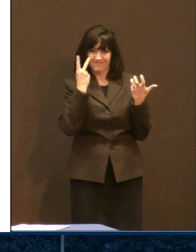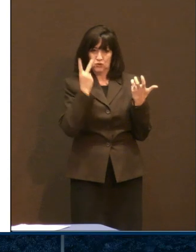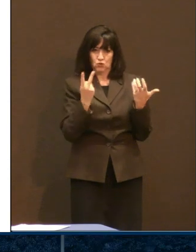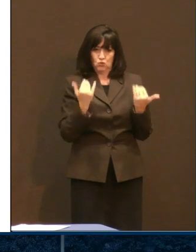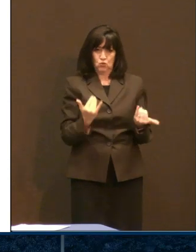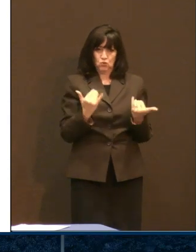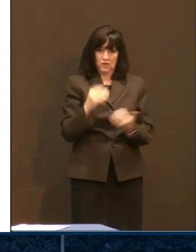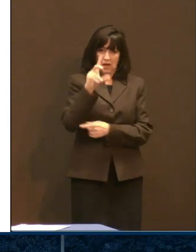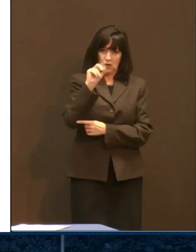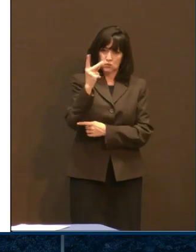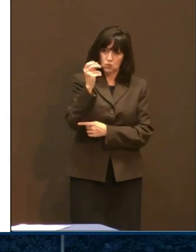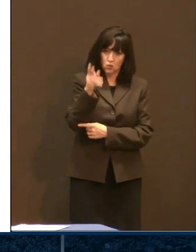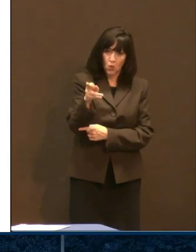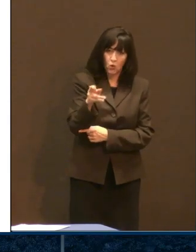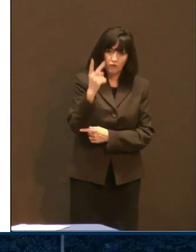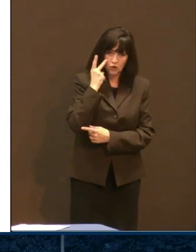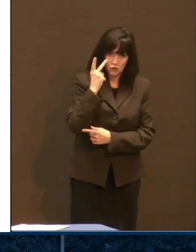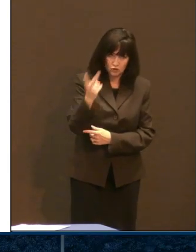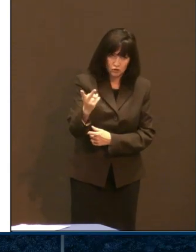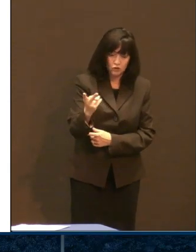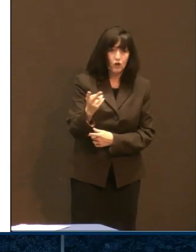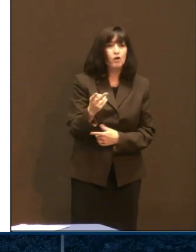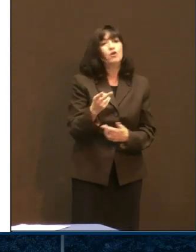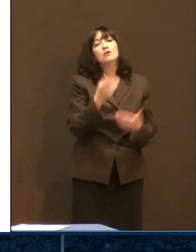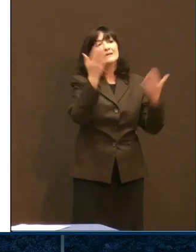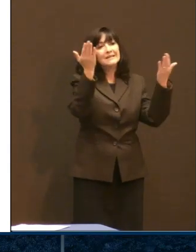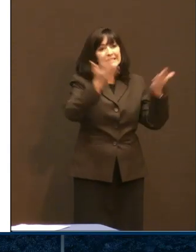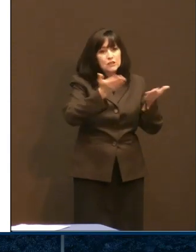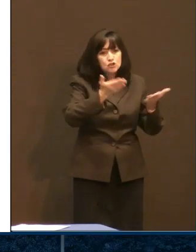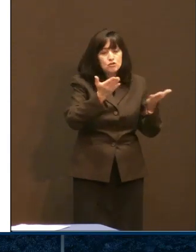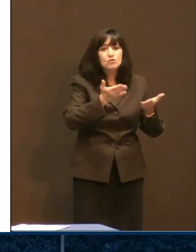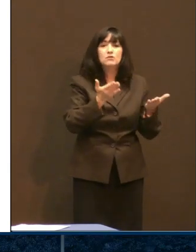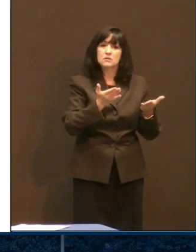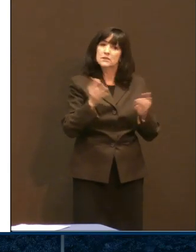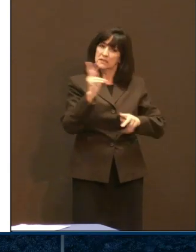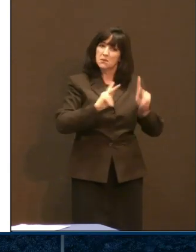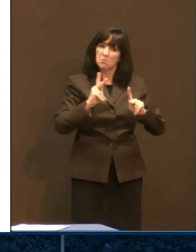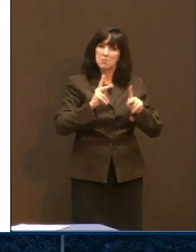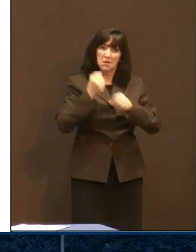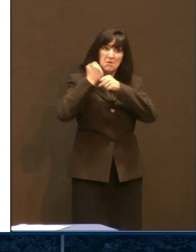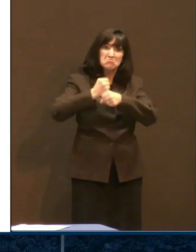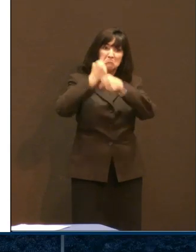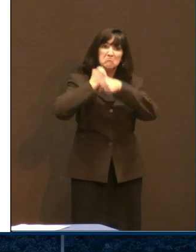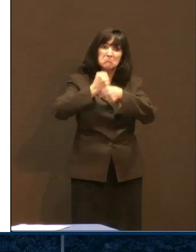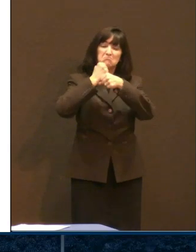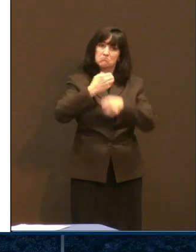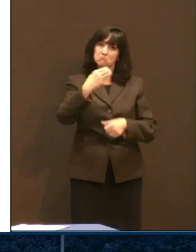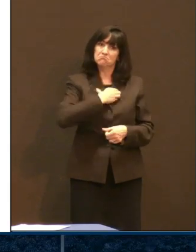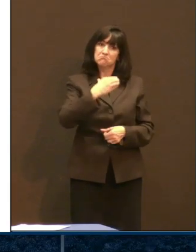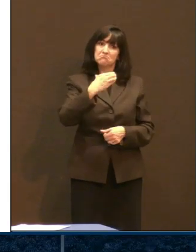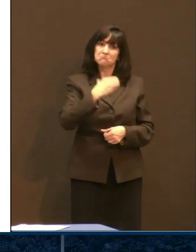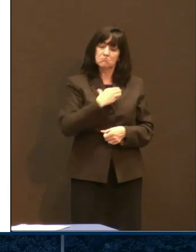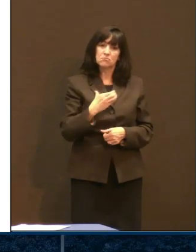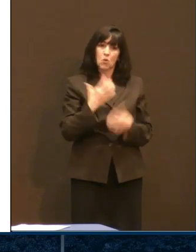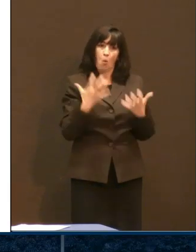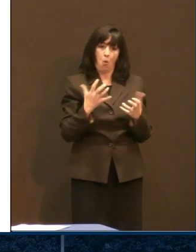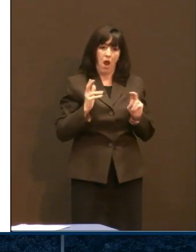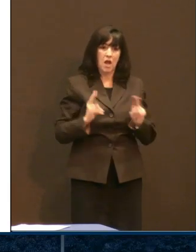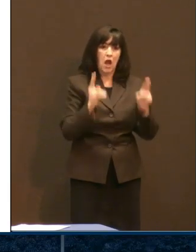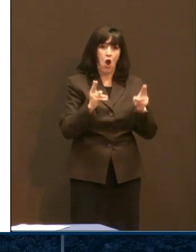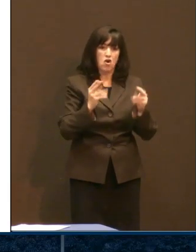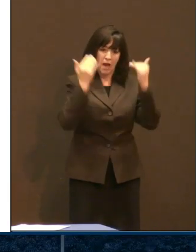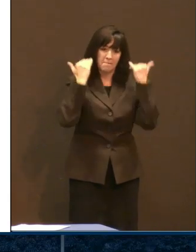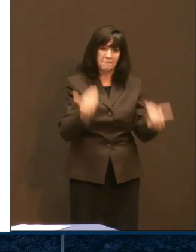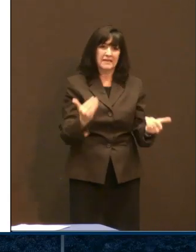of urgency that everybody has in getting back to the new normal. It's not going to be normal like we used to know it as long as the